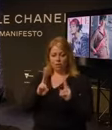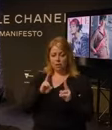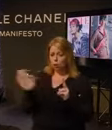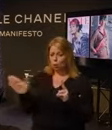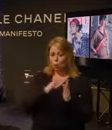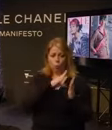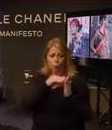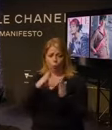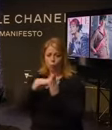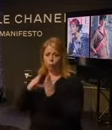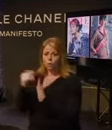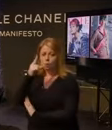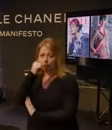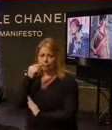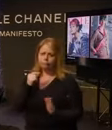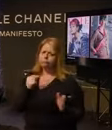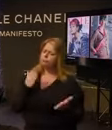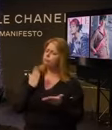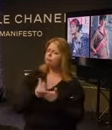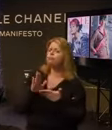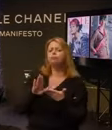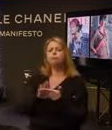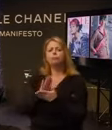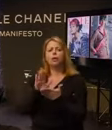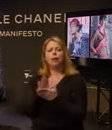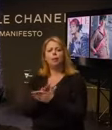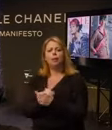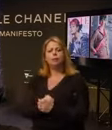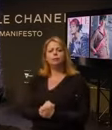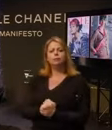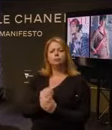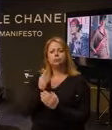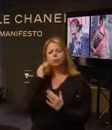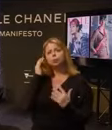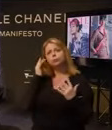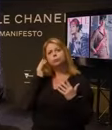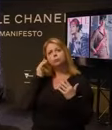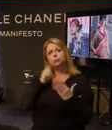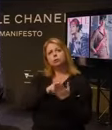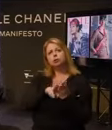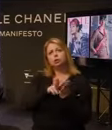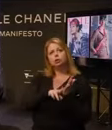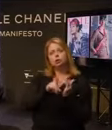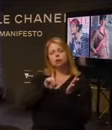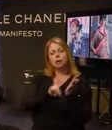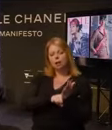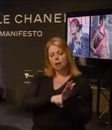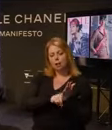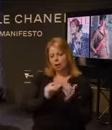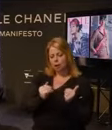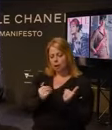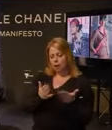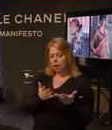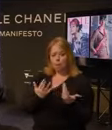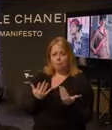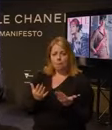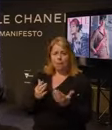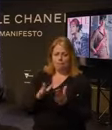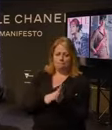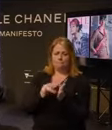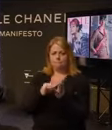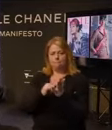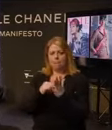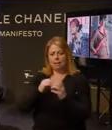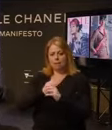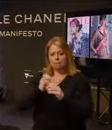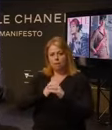and as you say, she was very happy. When we think about Chanel allowing many of the mass manufacturers